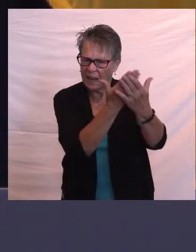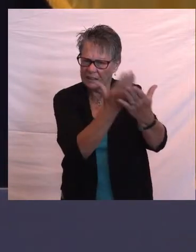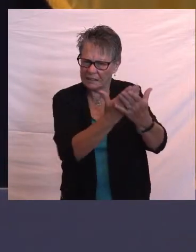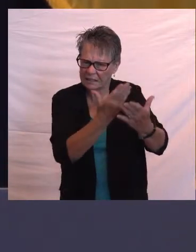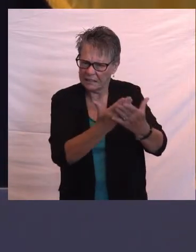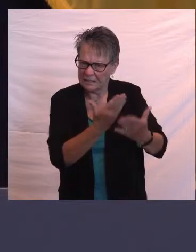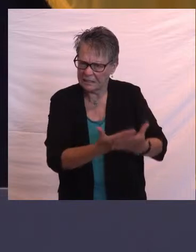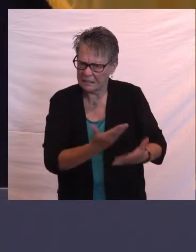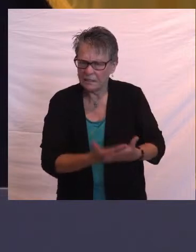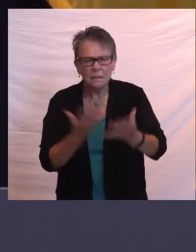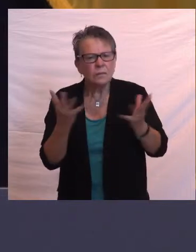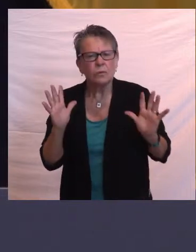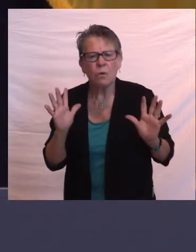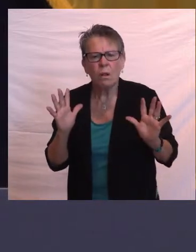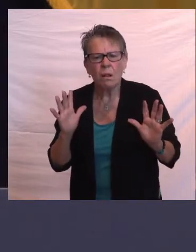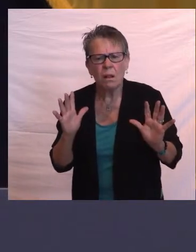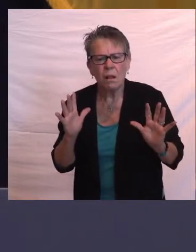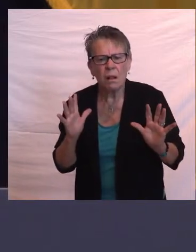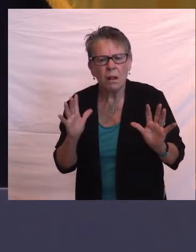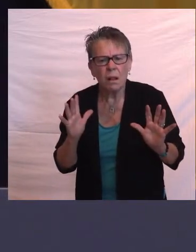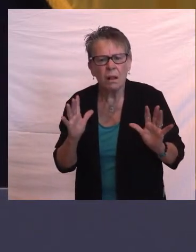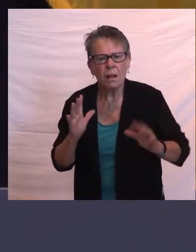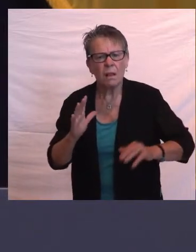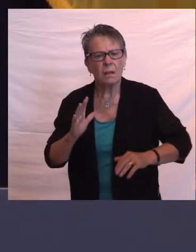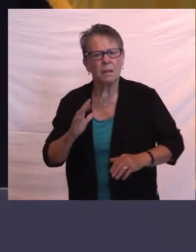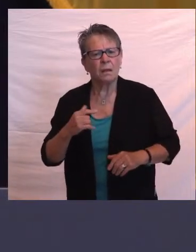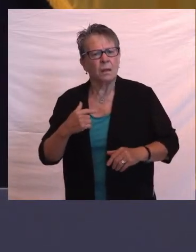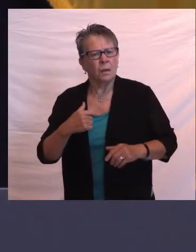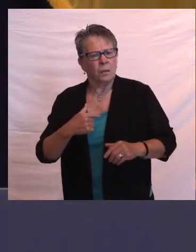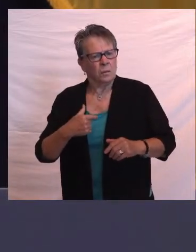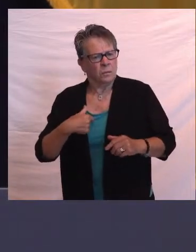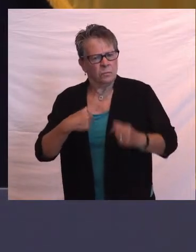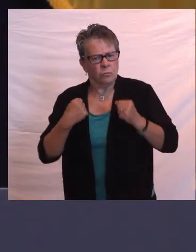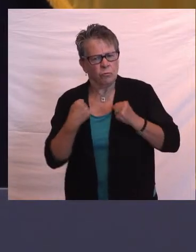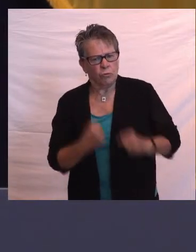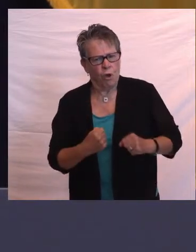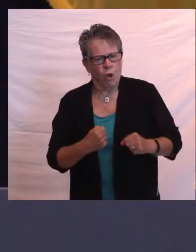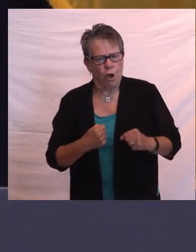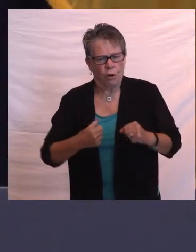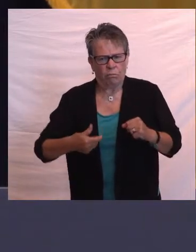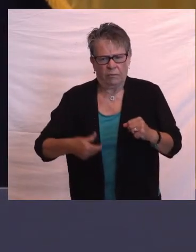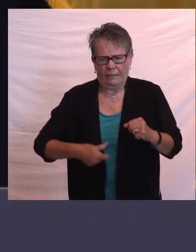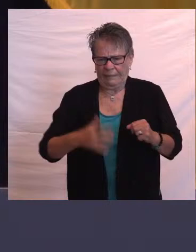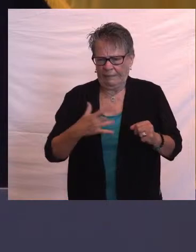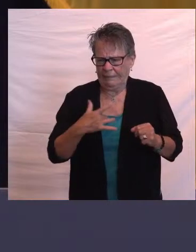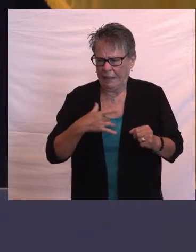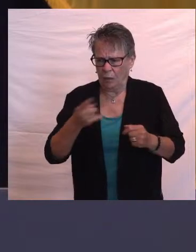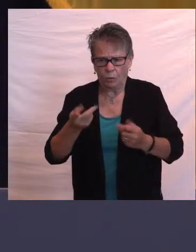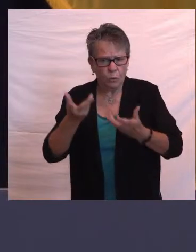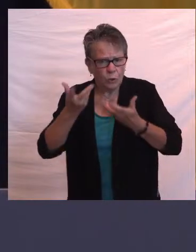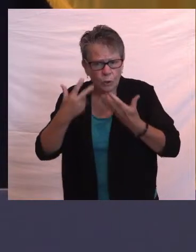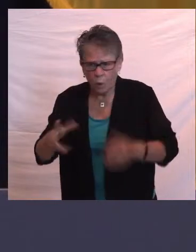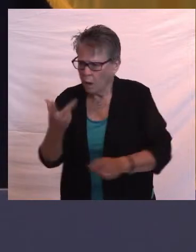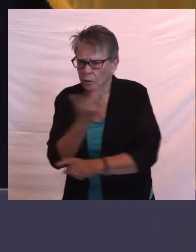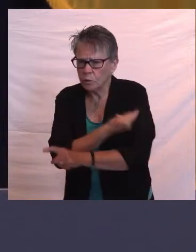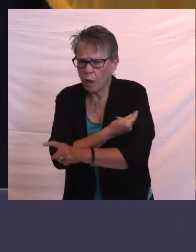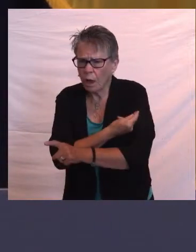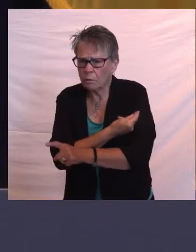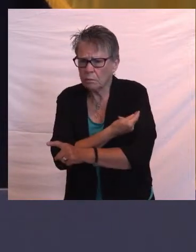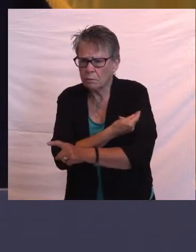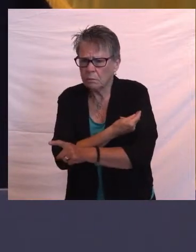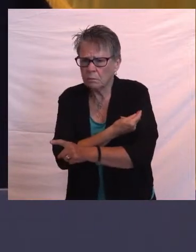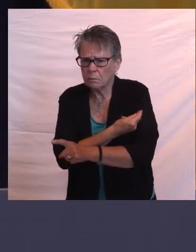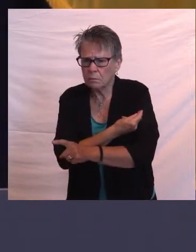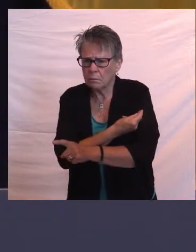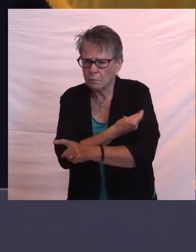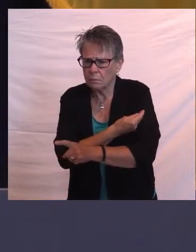shots in arms, assuming you're eligible and you're doing the right thing, the faster we get that done, the better and safer we'll be